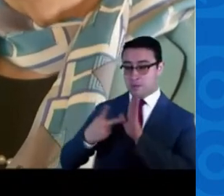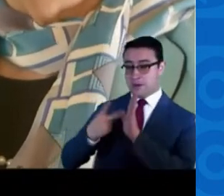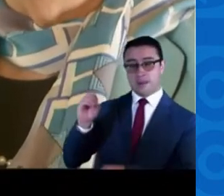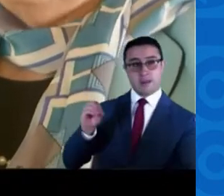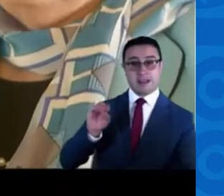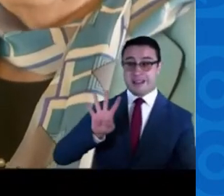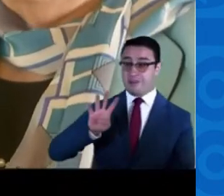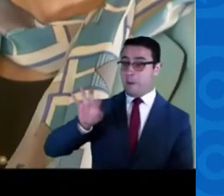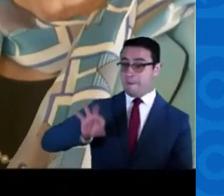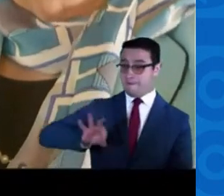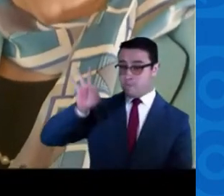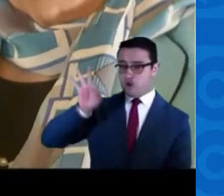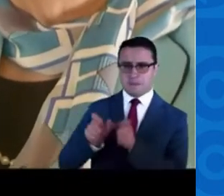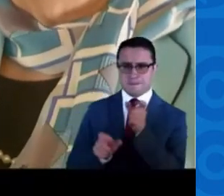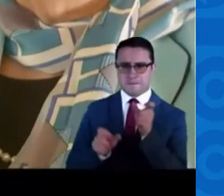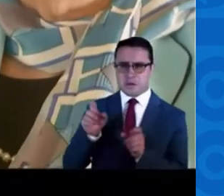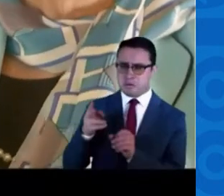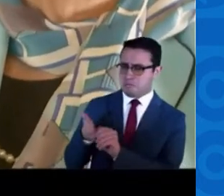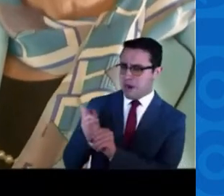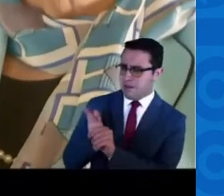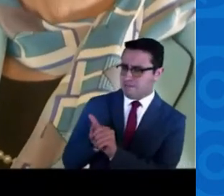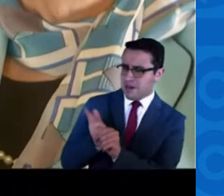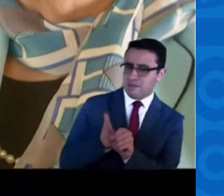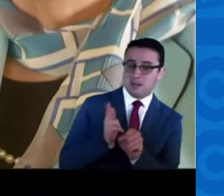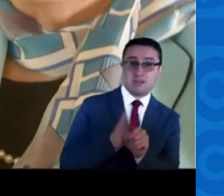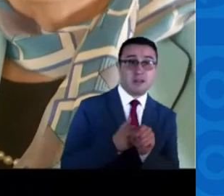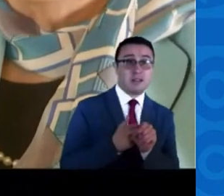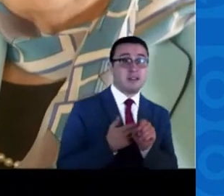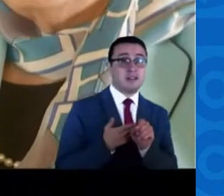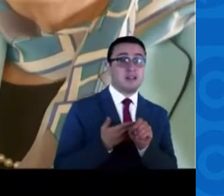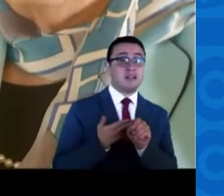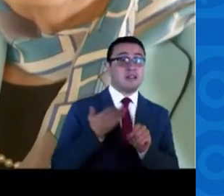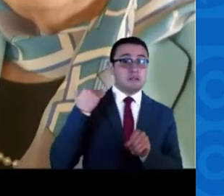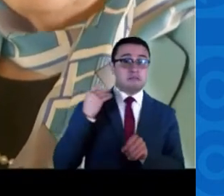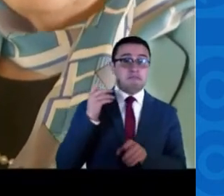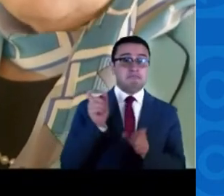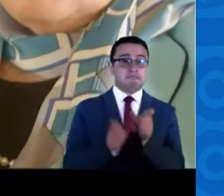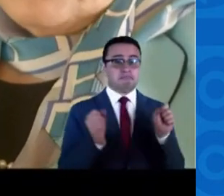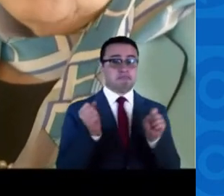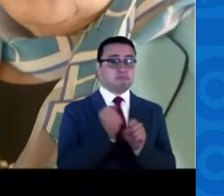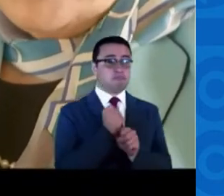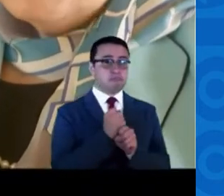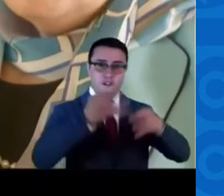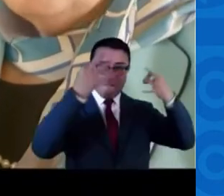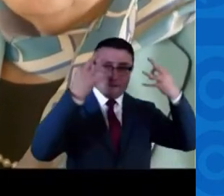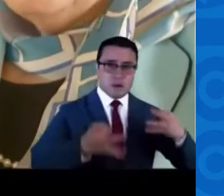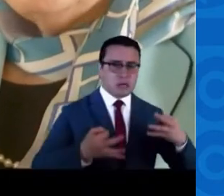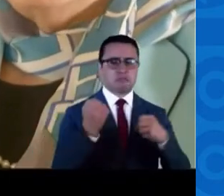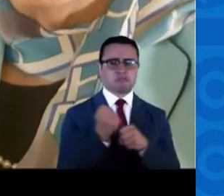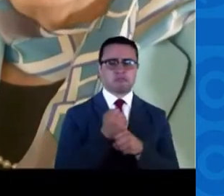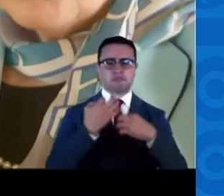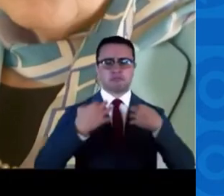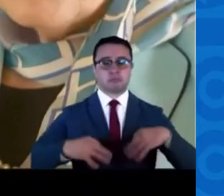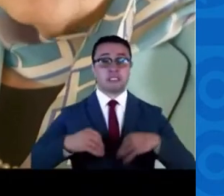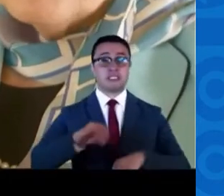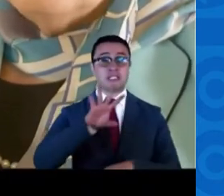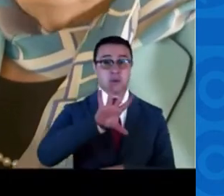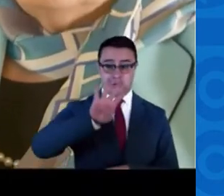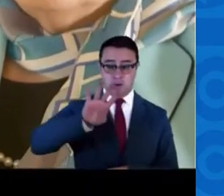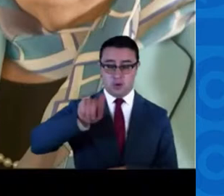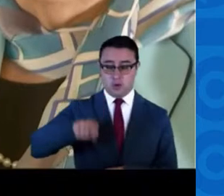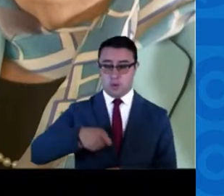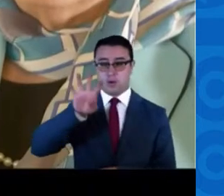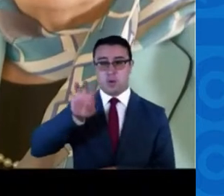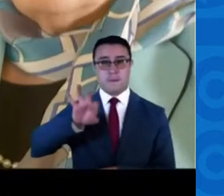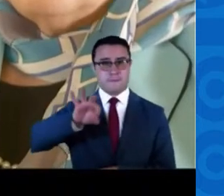employment fell greatly in 2020 and reached 54.7% of informality,